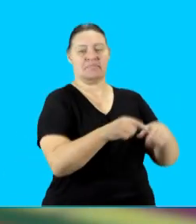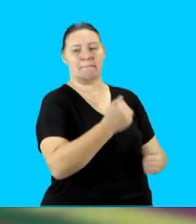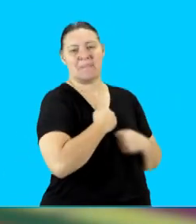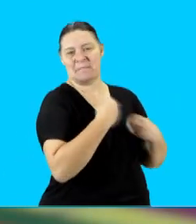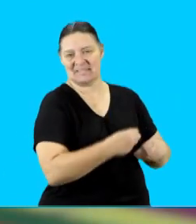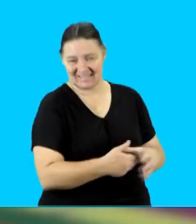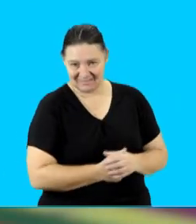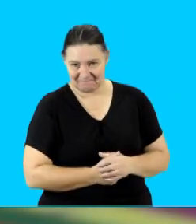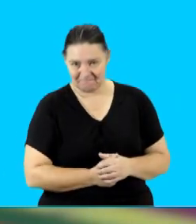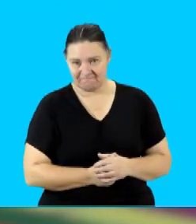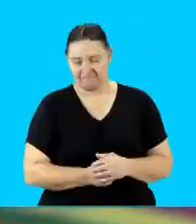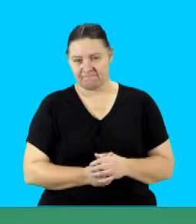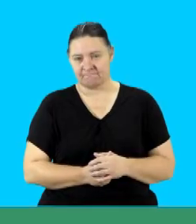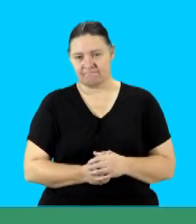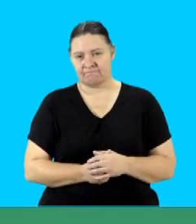than our competitors.